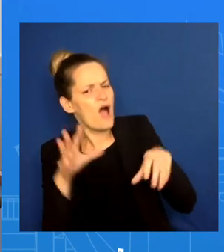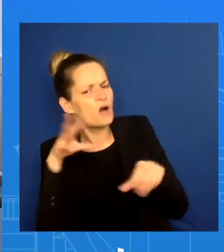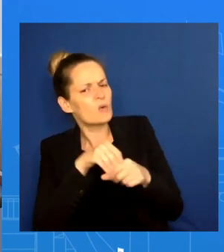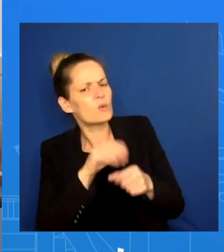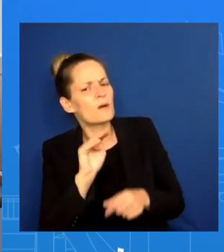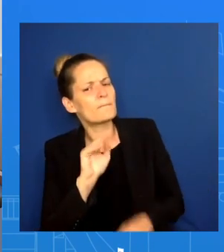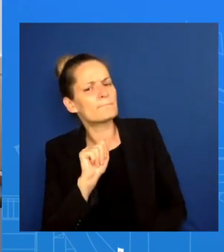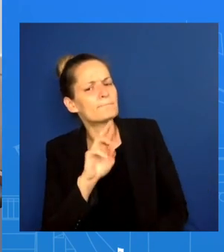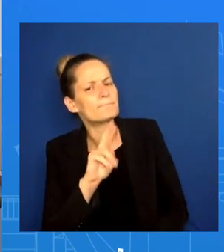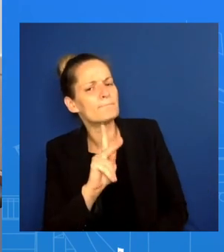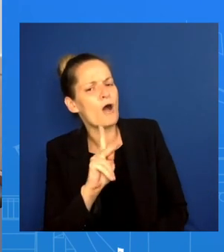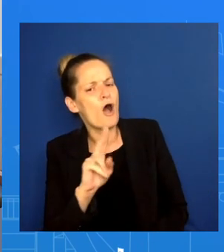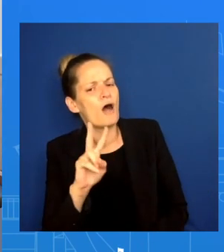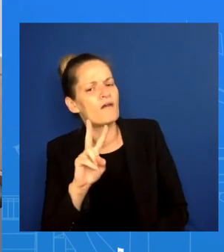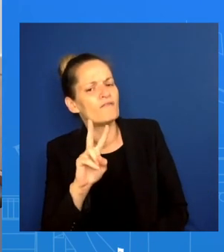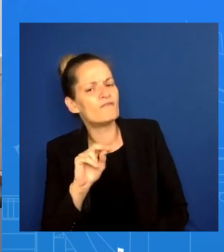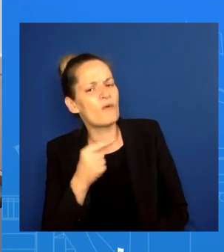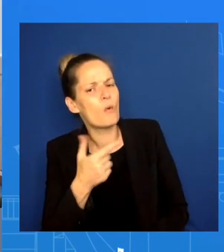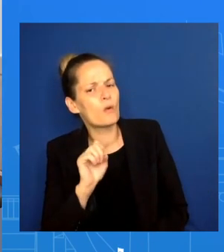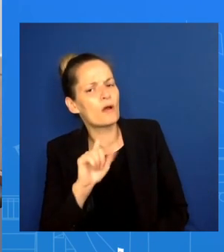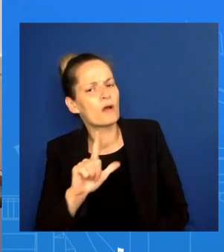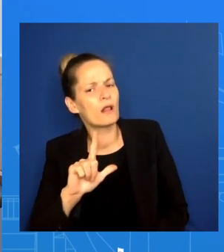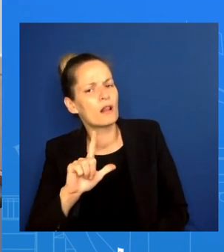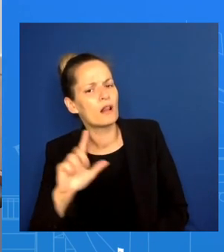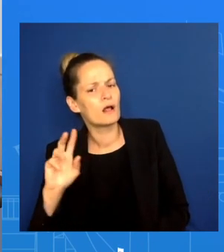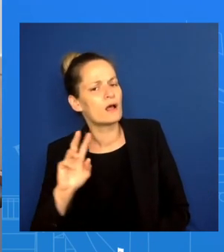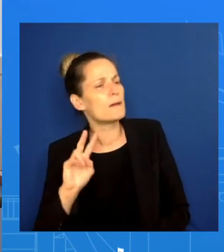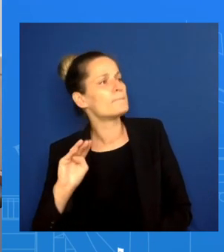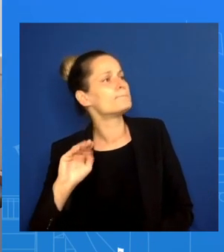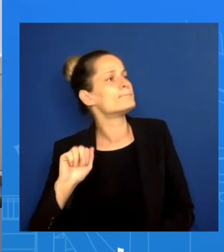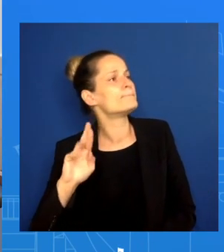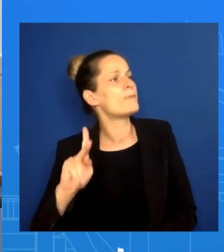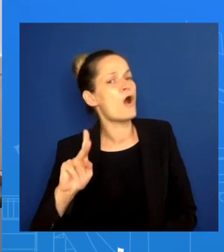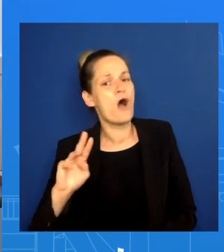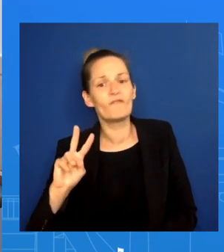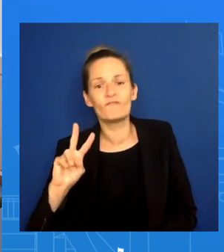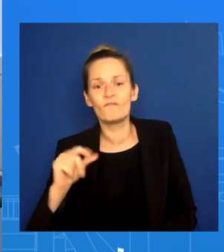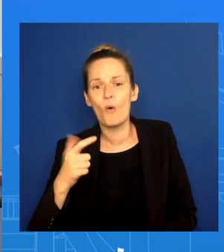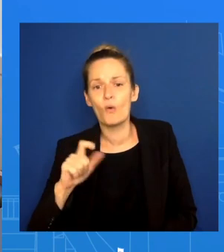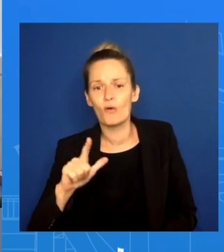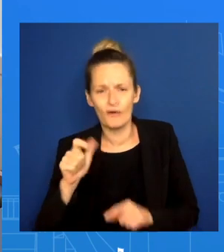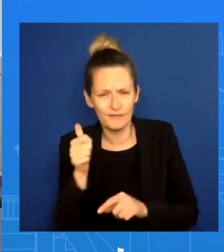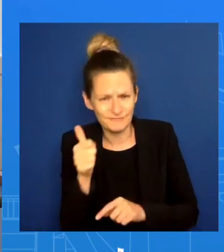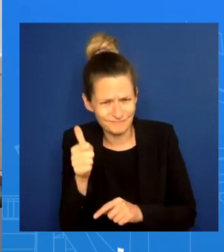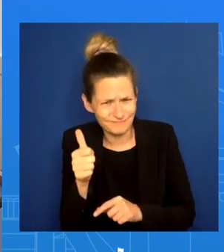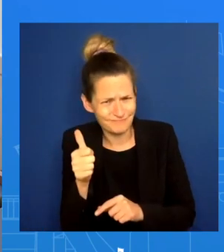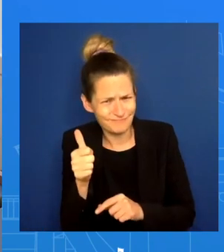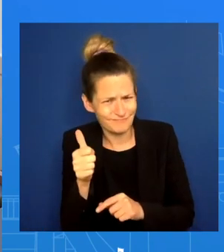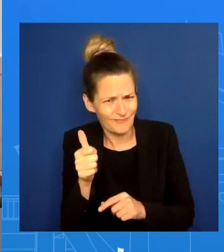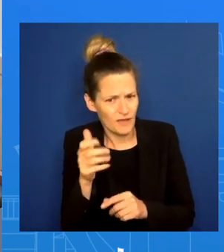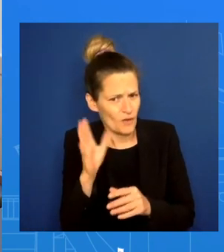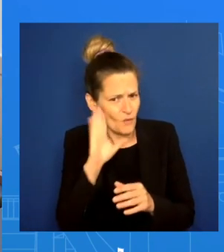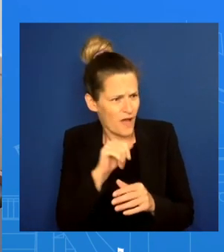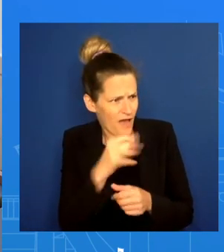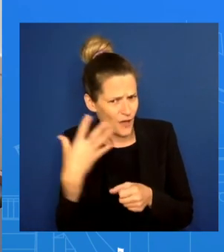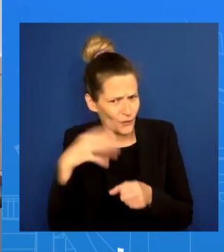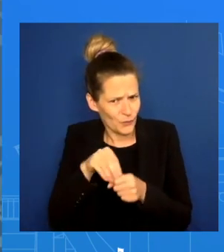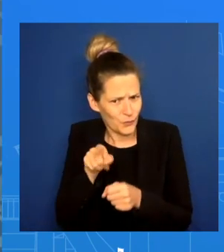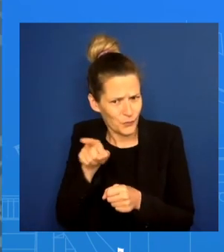at the Anglo-American School of Moscow. Can you explain why he is not a part of this list of Americans that are a part of this